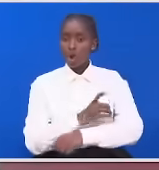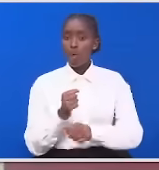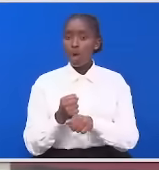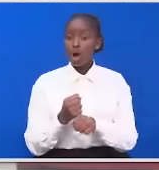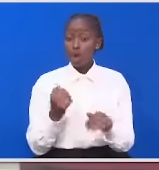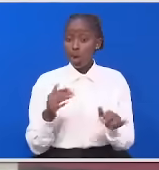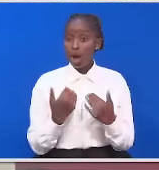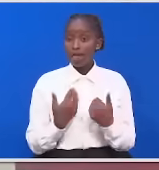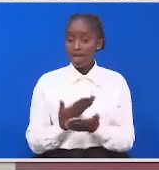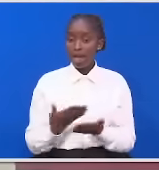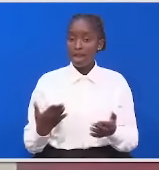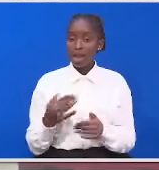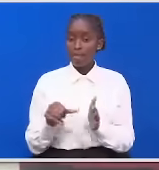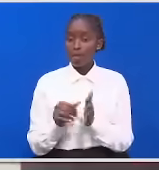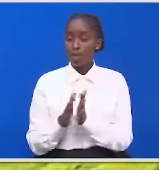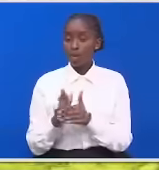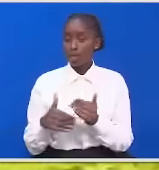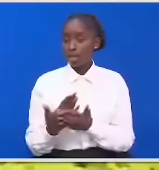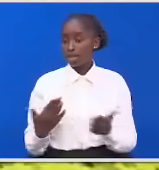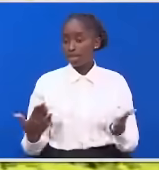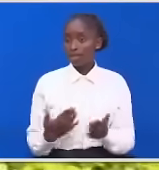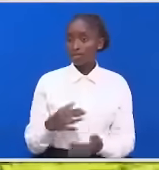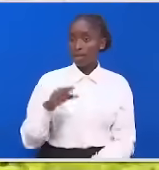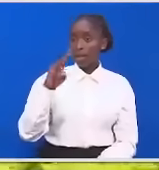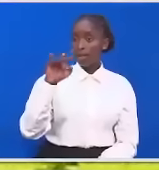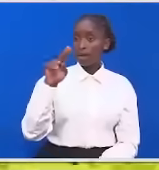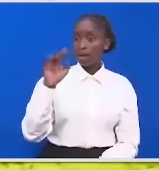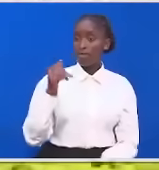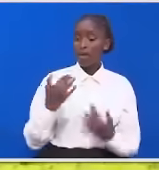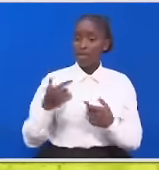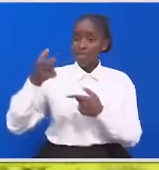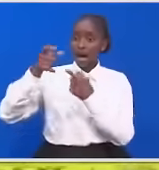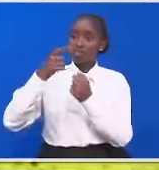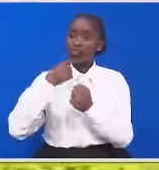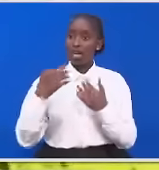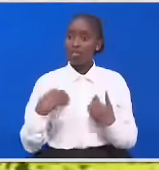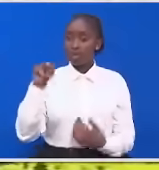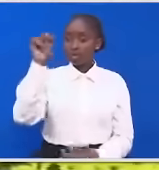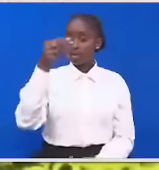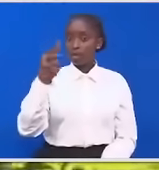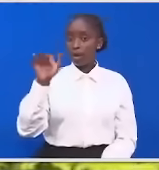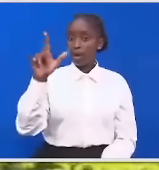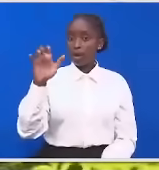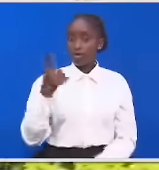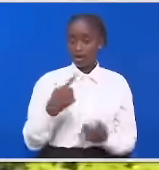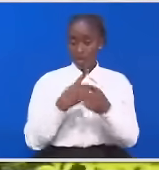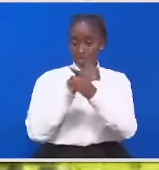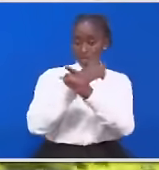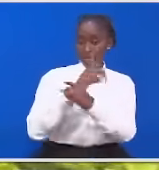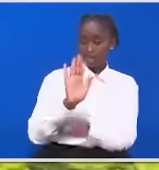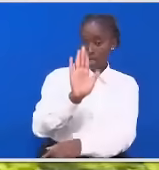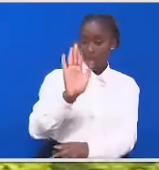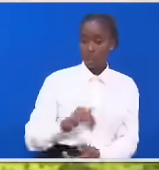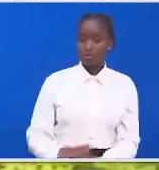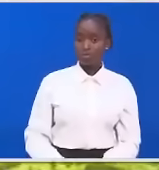fault in the device? Maina's boss, RDU Commandant Shamala, has come to his defense.